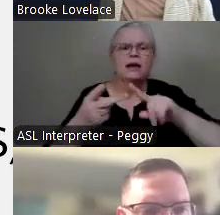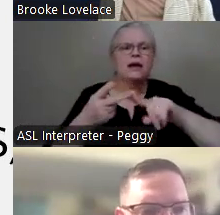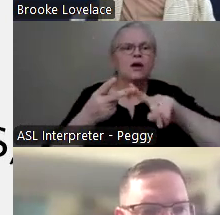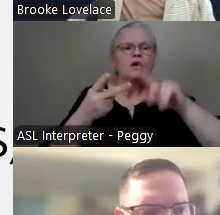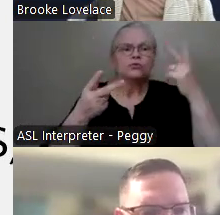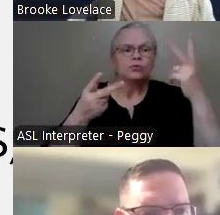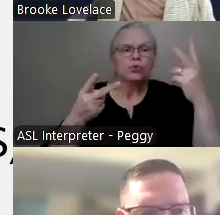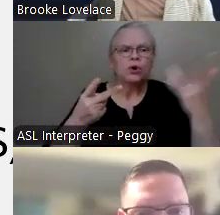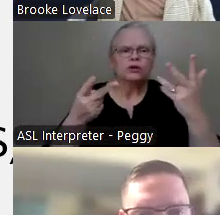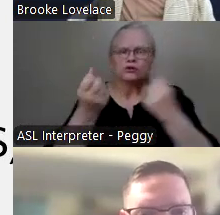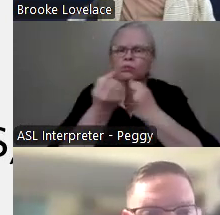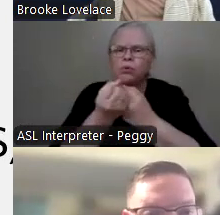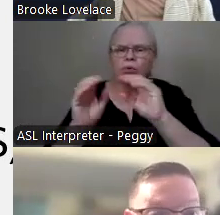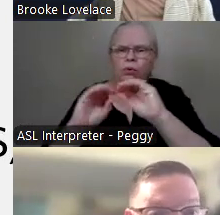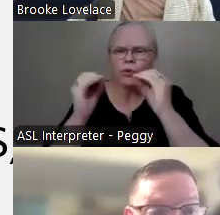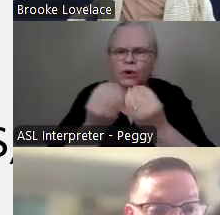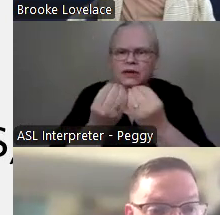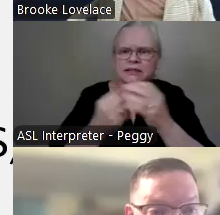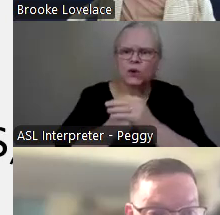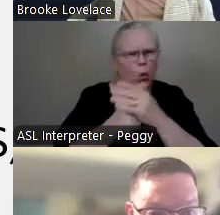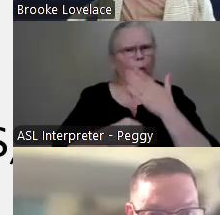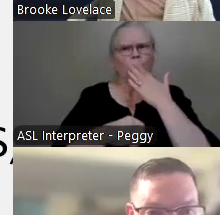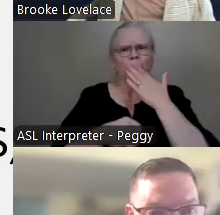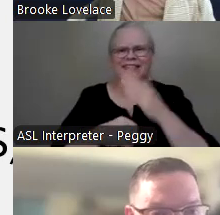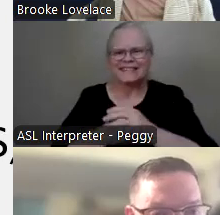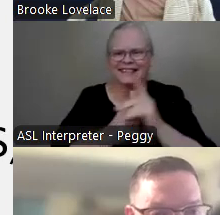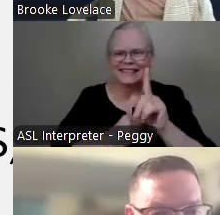support organizations. Oops.